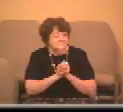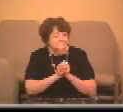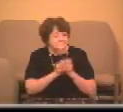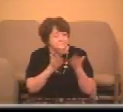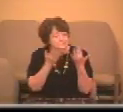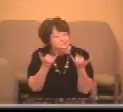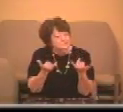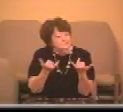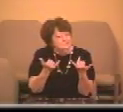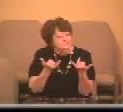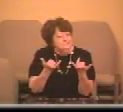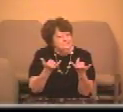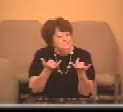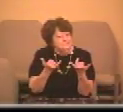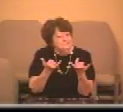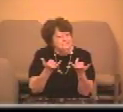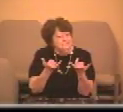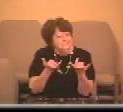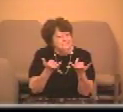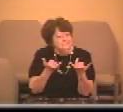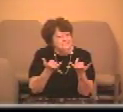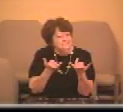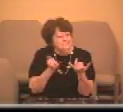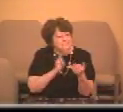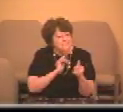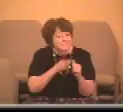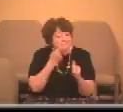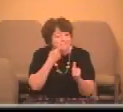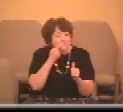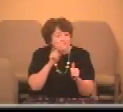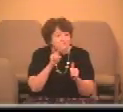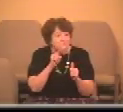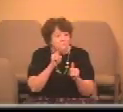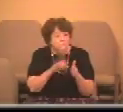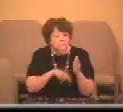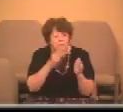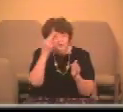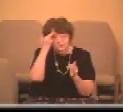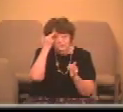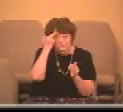Now, I'll be the first to tell you what you already know.